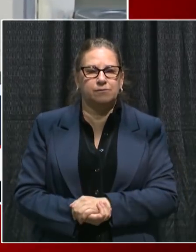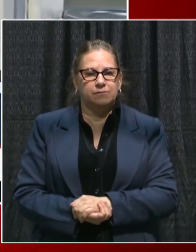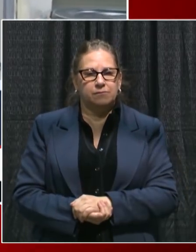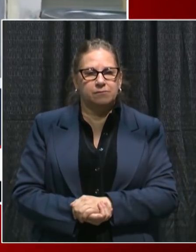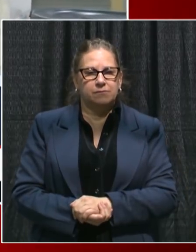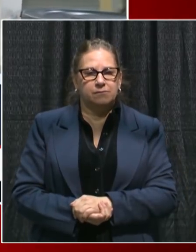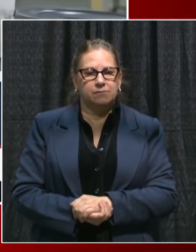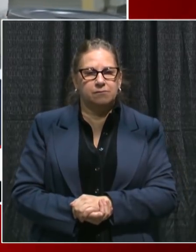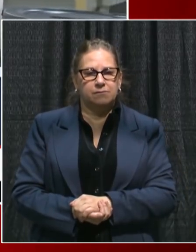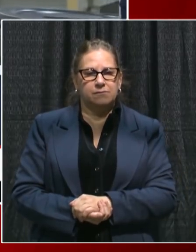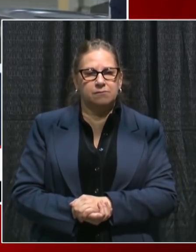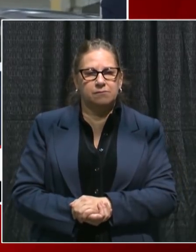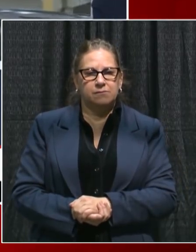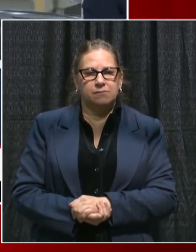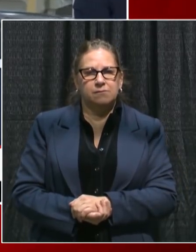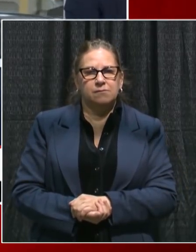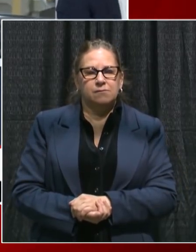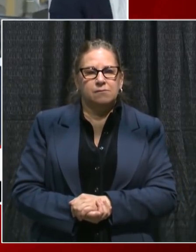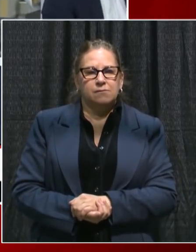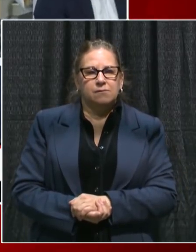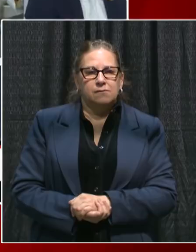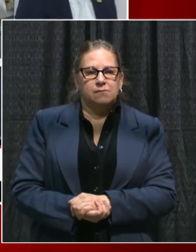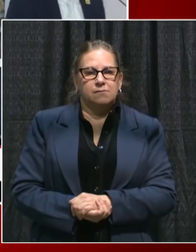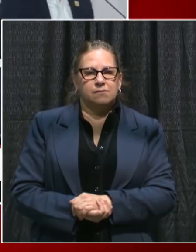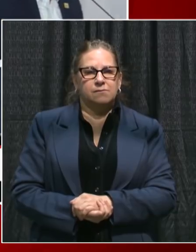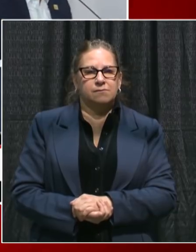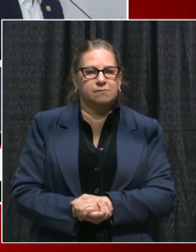To chart 5. Yeah. Okay.